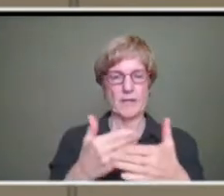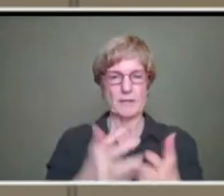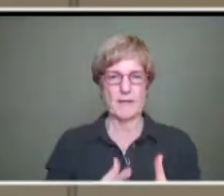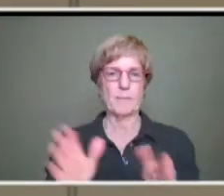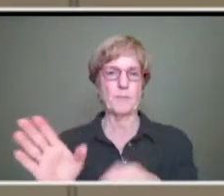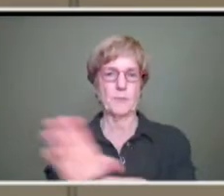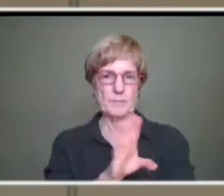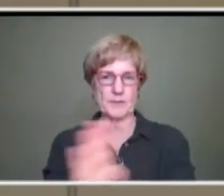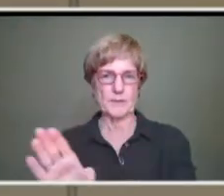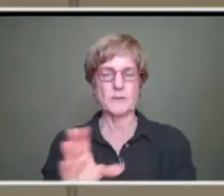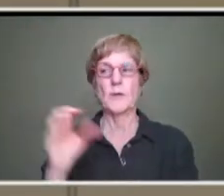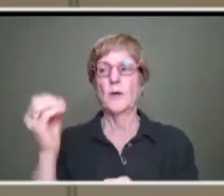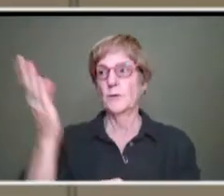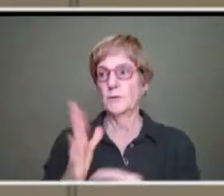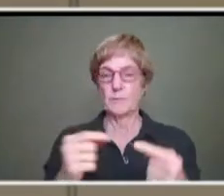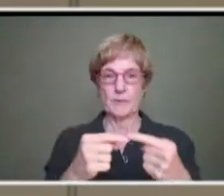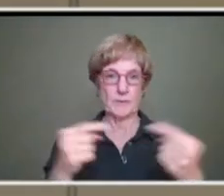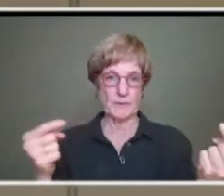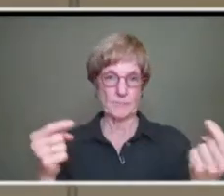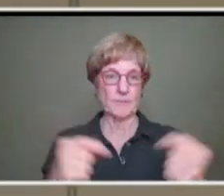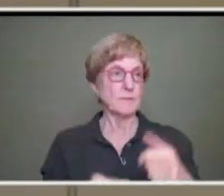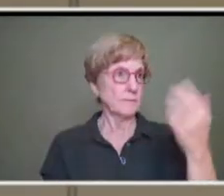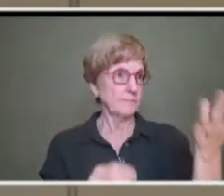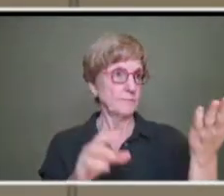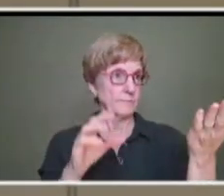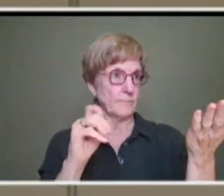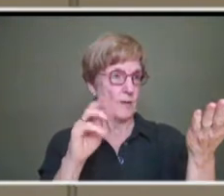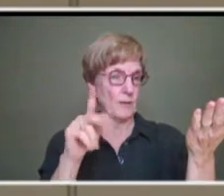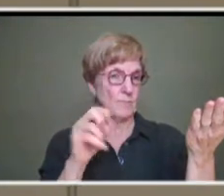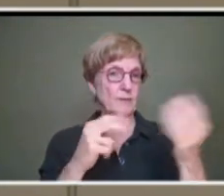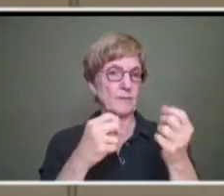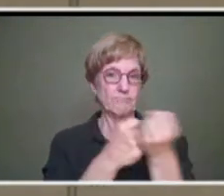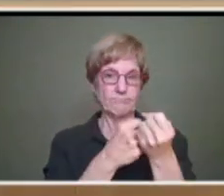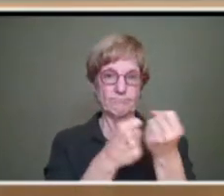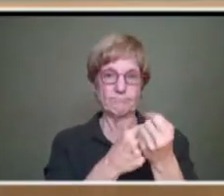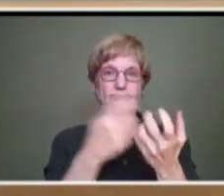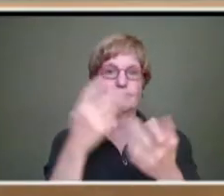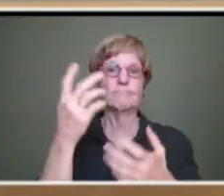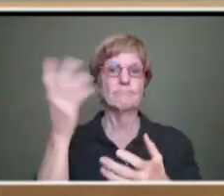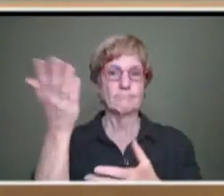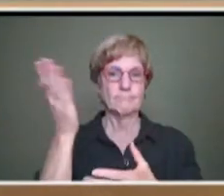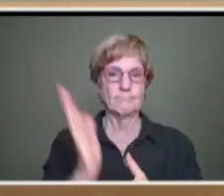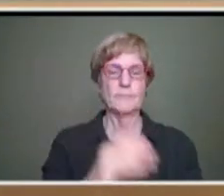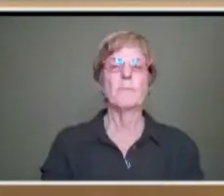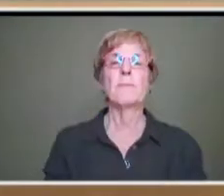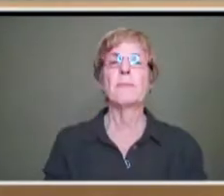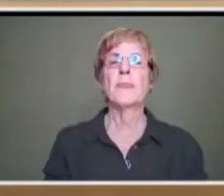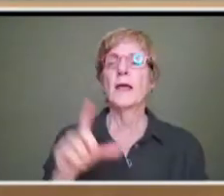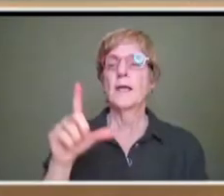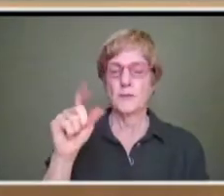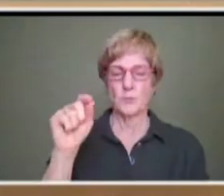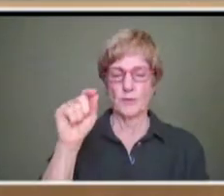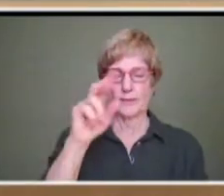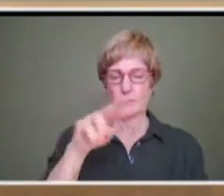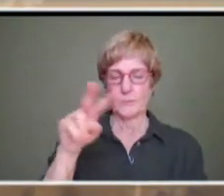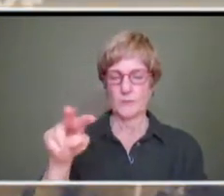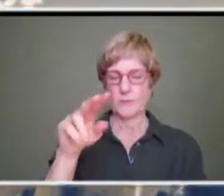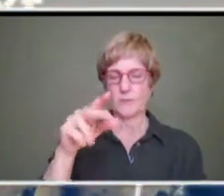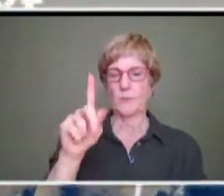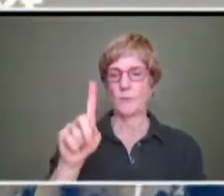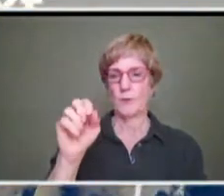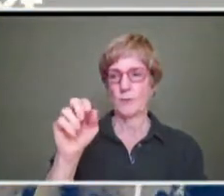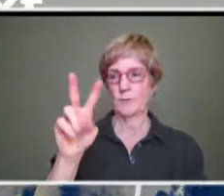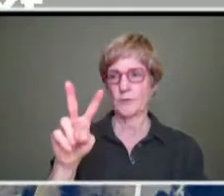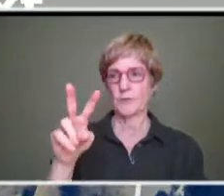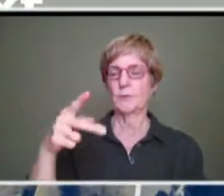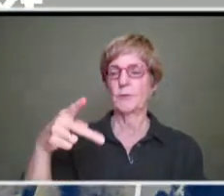no speakers in opposition at the Mr Patton's uh presentation Mr Brown you have three minutes thank you 2022 102 is off Park Road and Reese Road